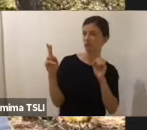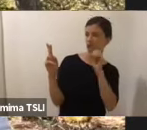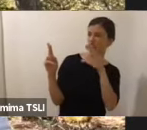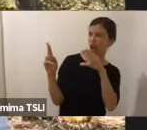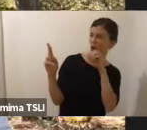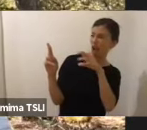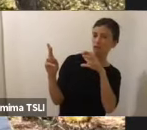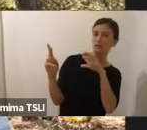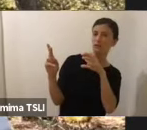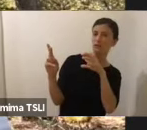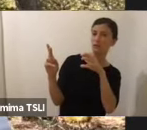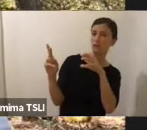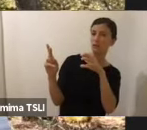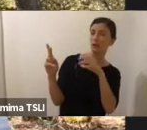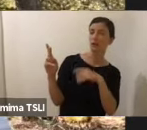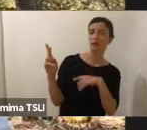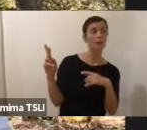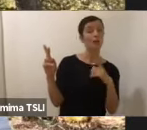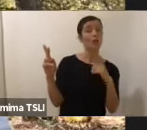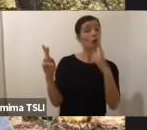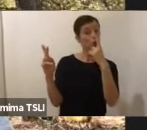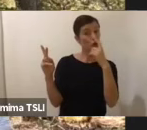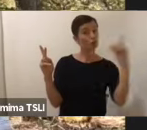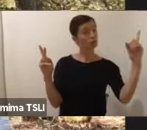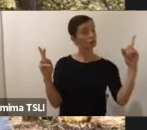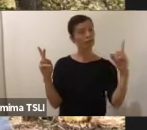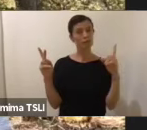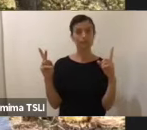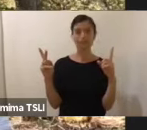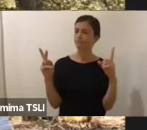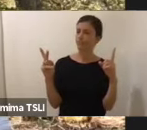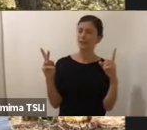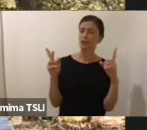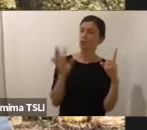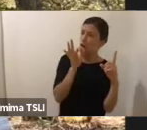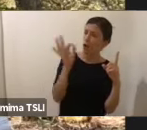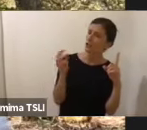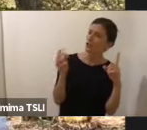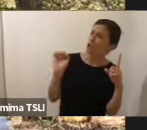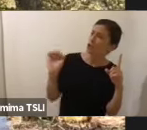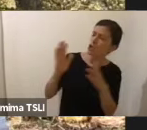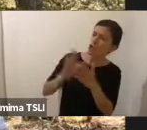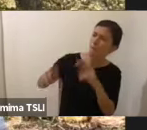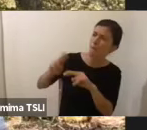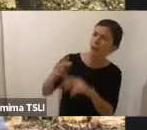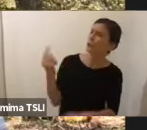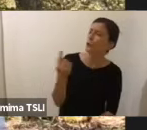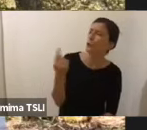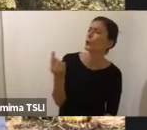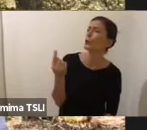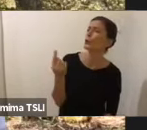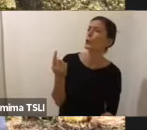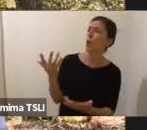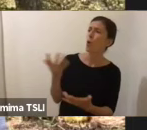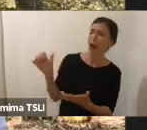she could have brought us together by saying who are your parents where are you supposed to be do you know what i mean instead of basically dividing us and